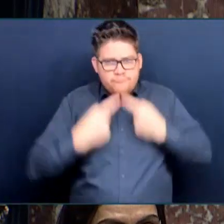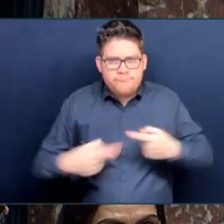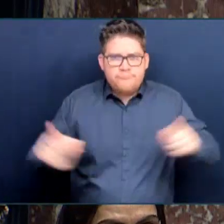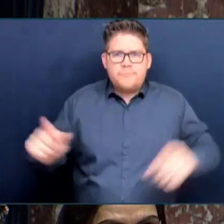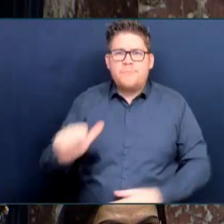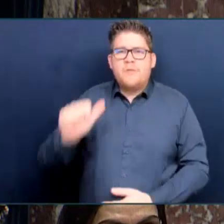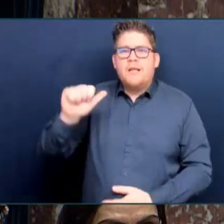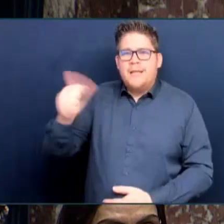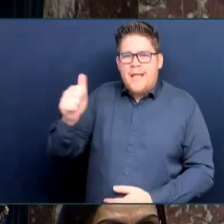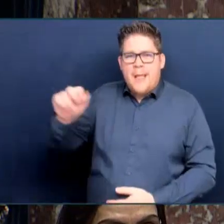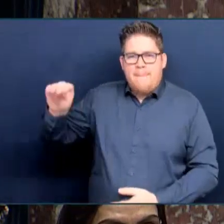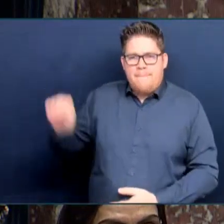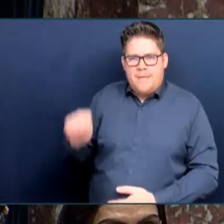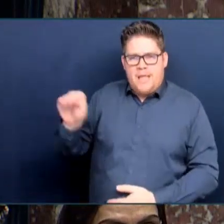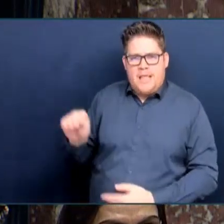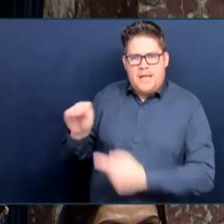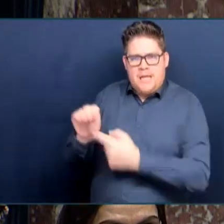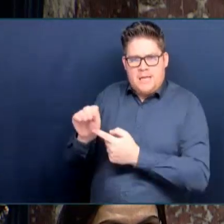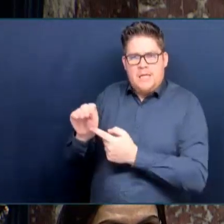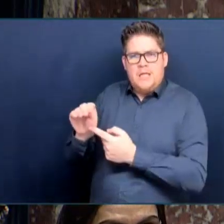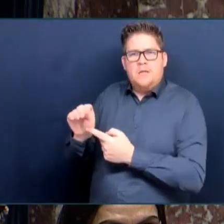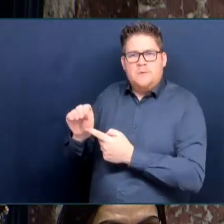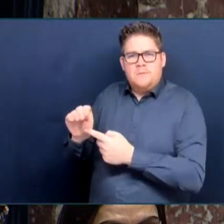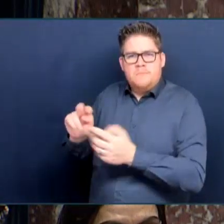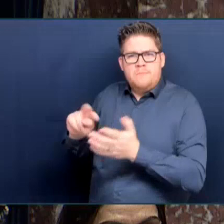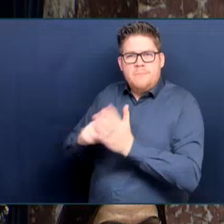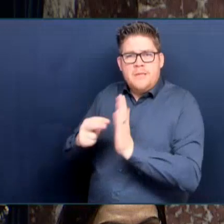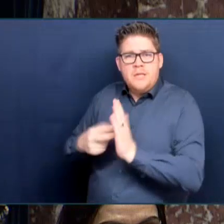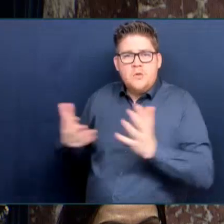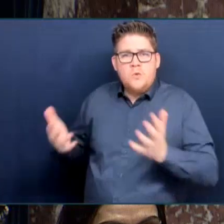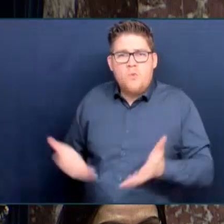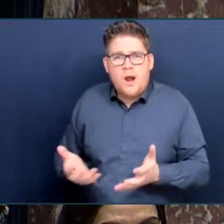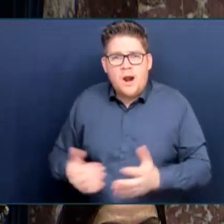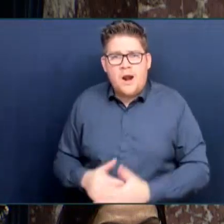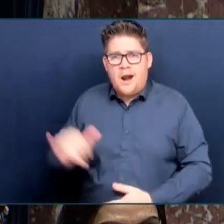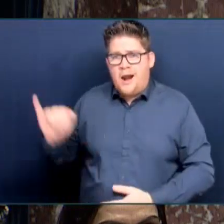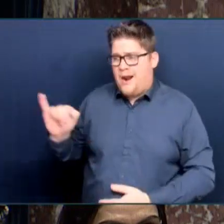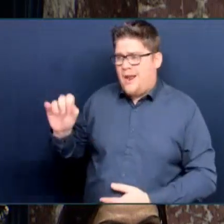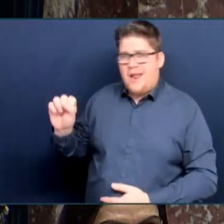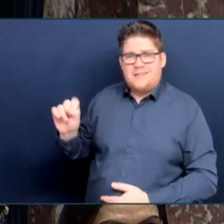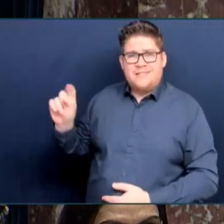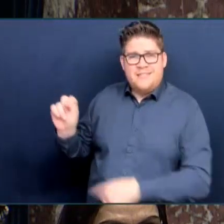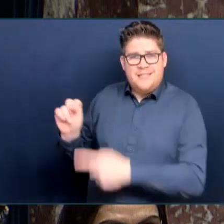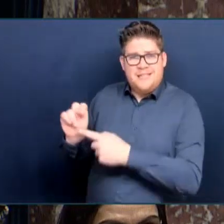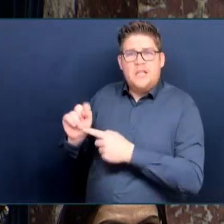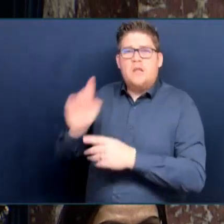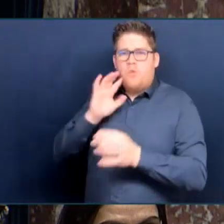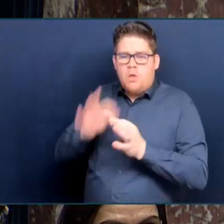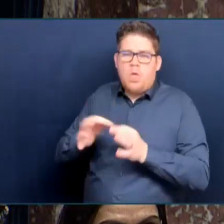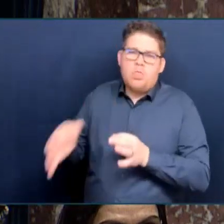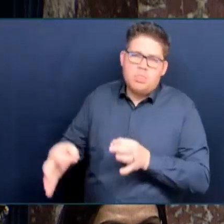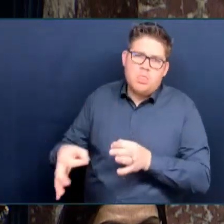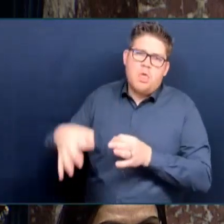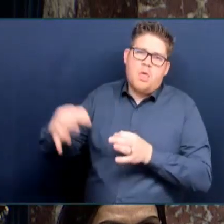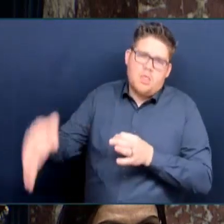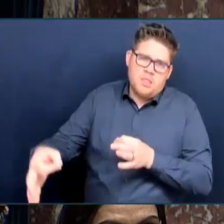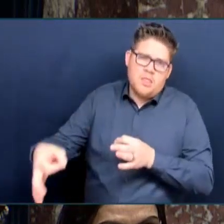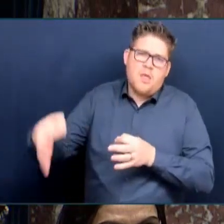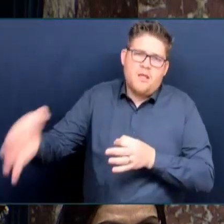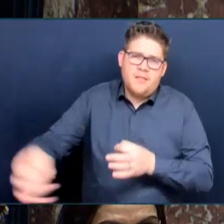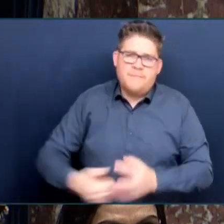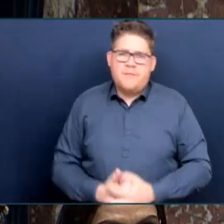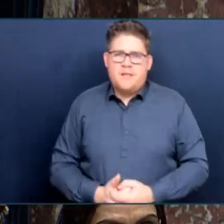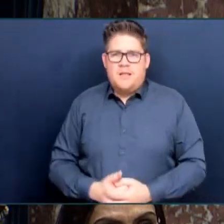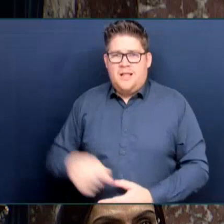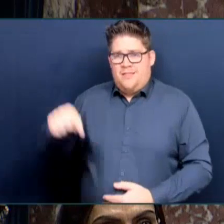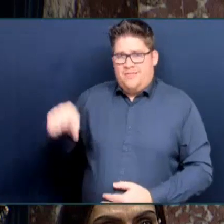kicking it down the road two or three more years. This amendment removes the obstacle and allows this government to do the right thing and recapitalize this